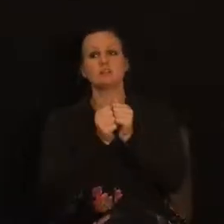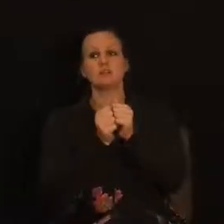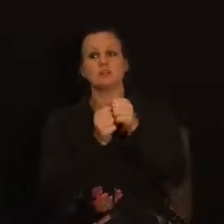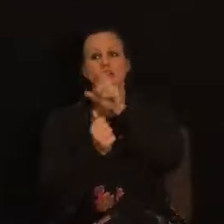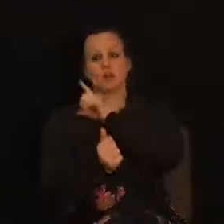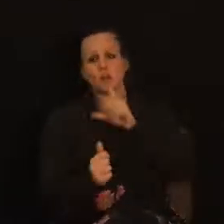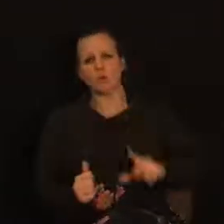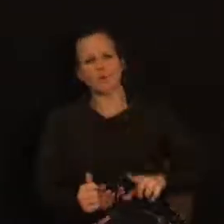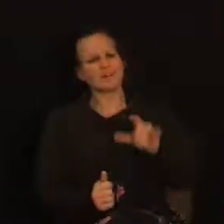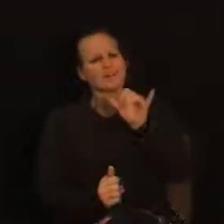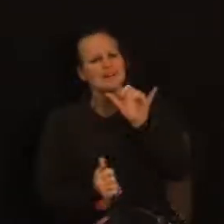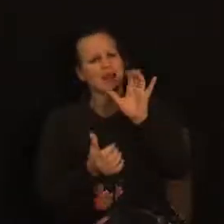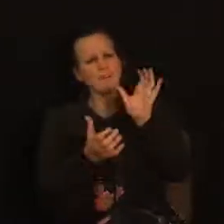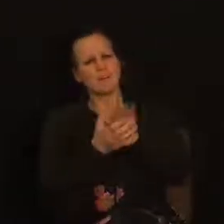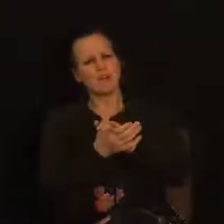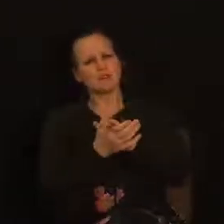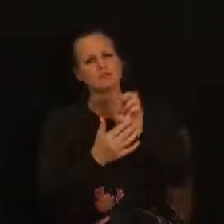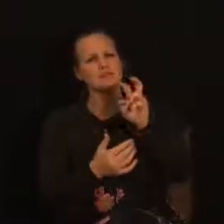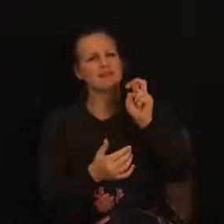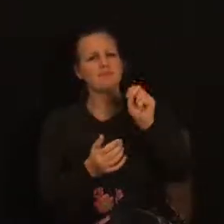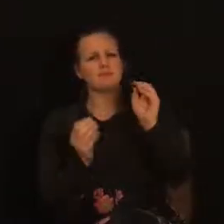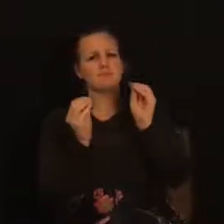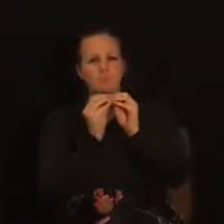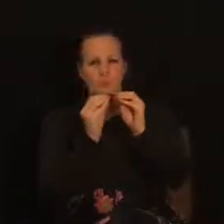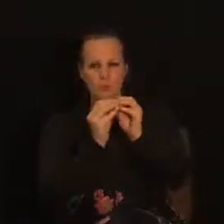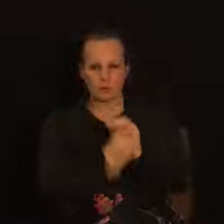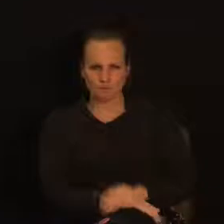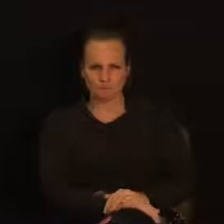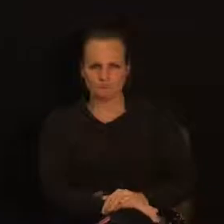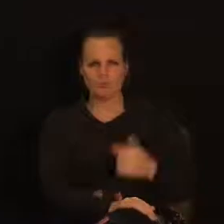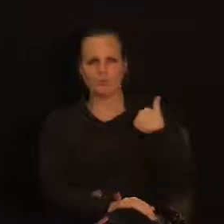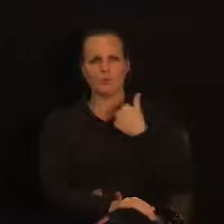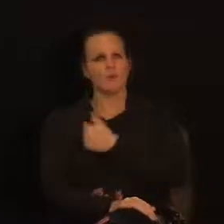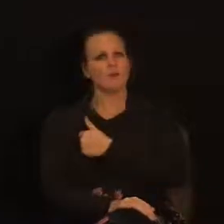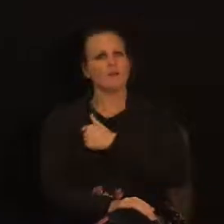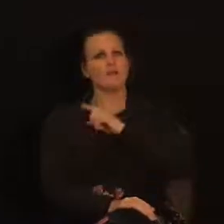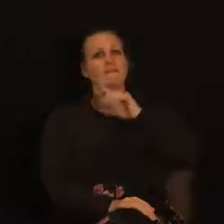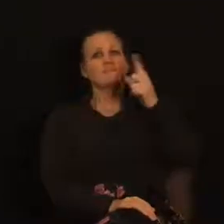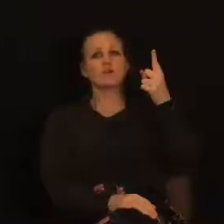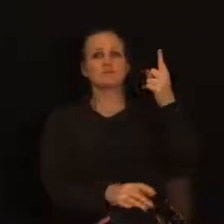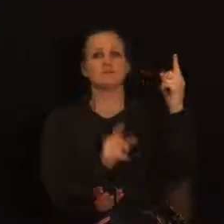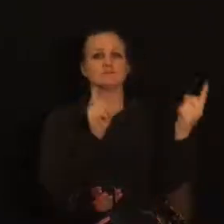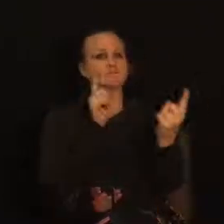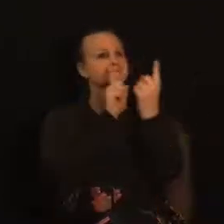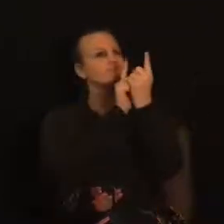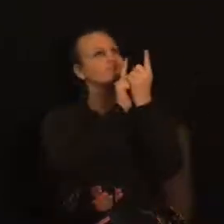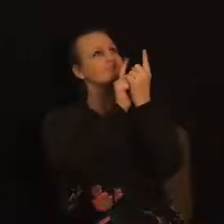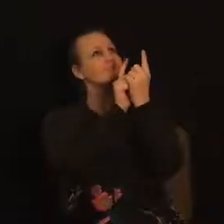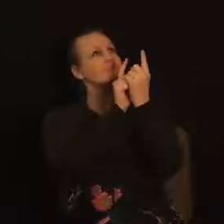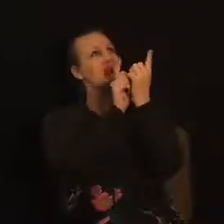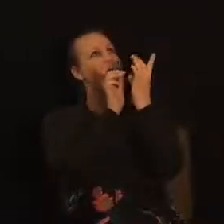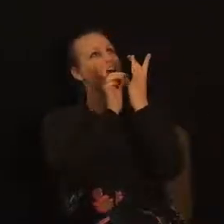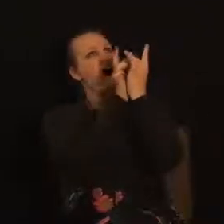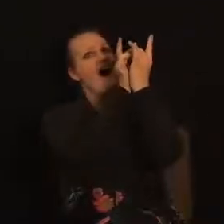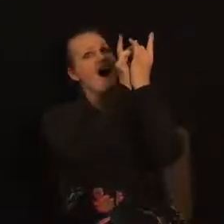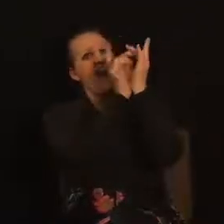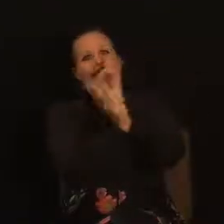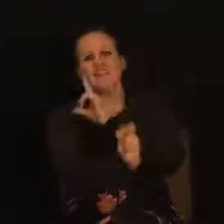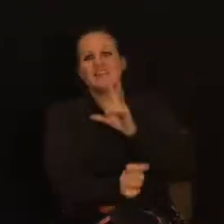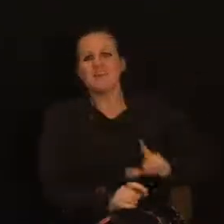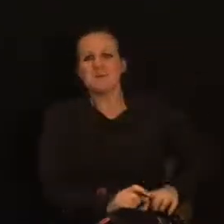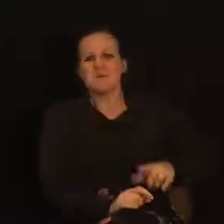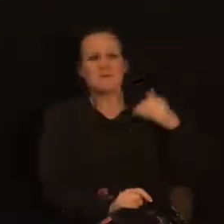more. And we sometimes, when we first encounter the Lord, and we first get to know him, there's